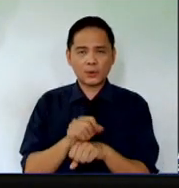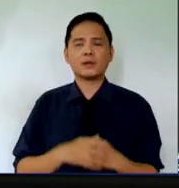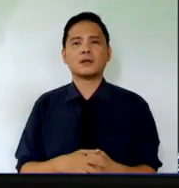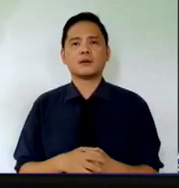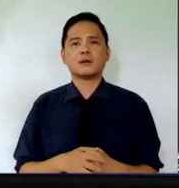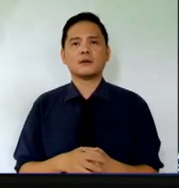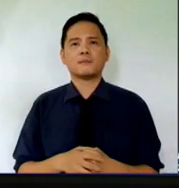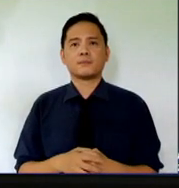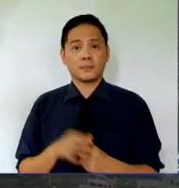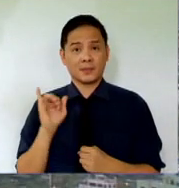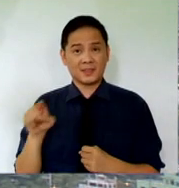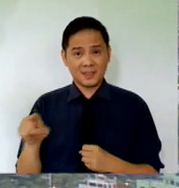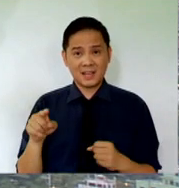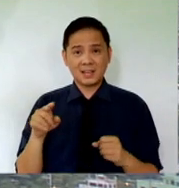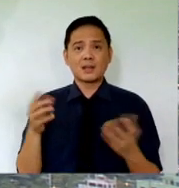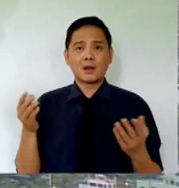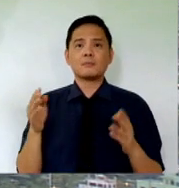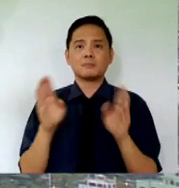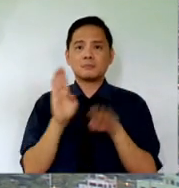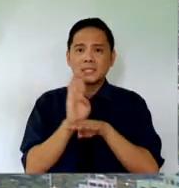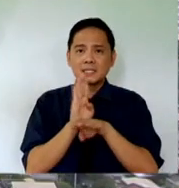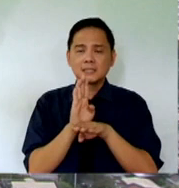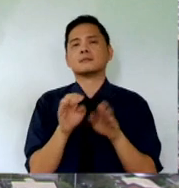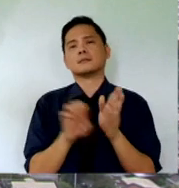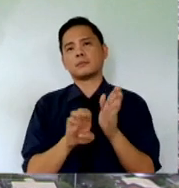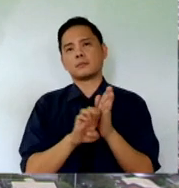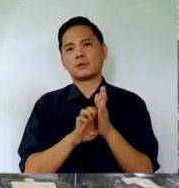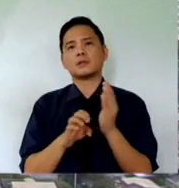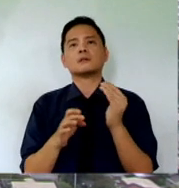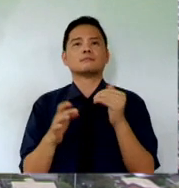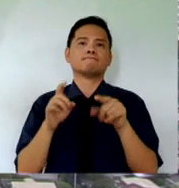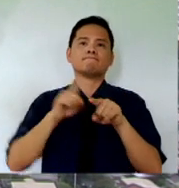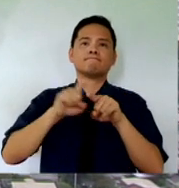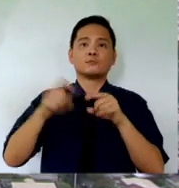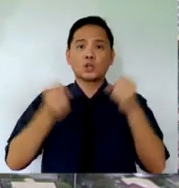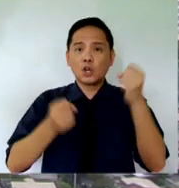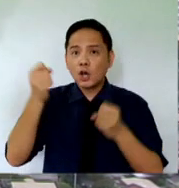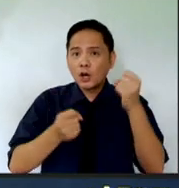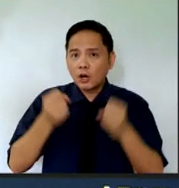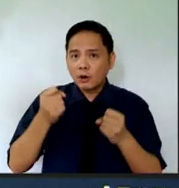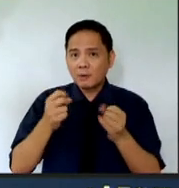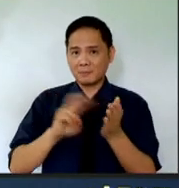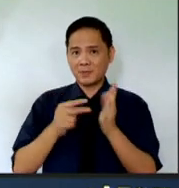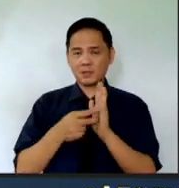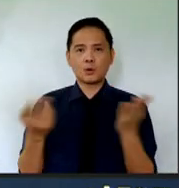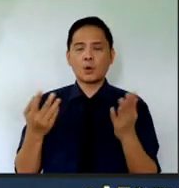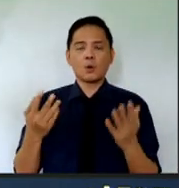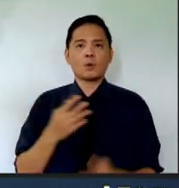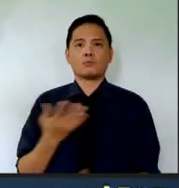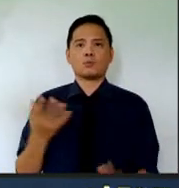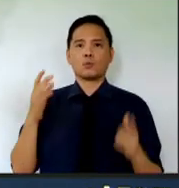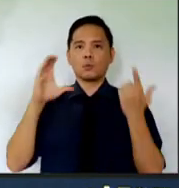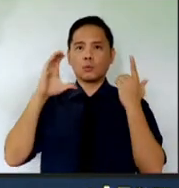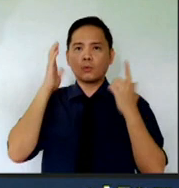industries like electric vehicles can make the economic recovery more inclusive and resilient. It's not only